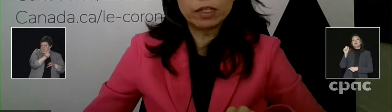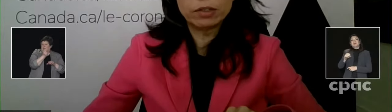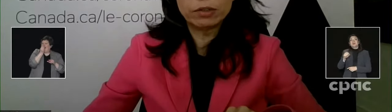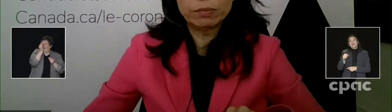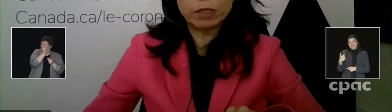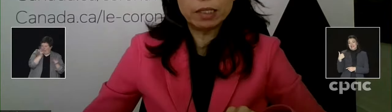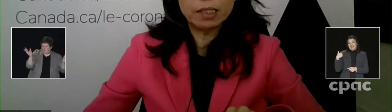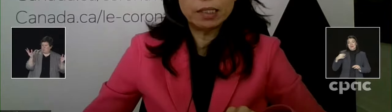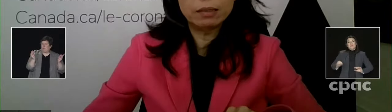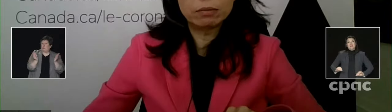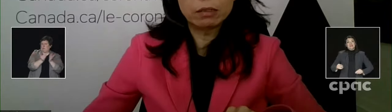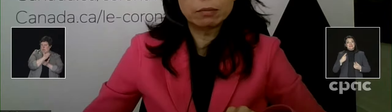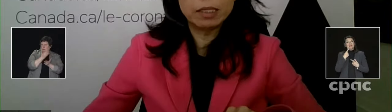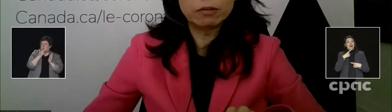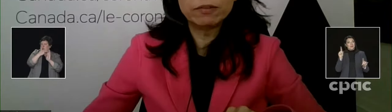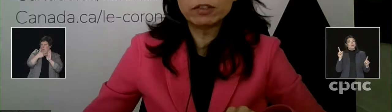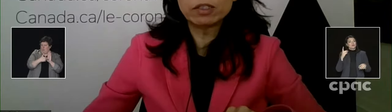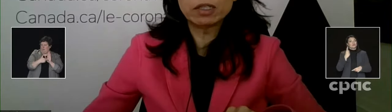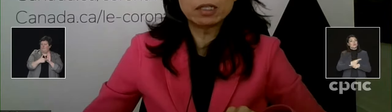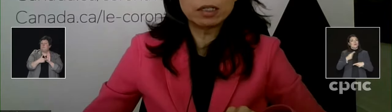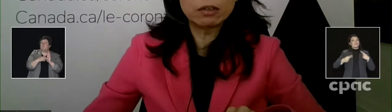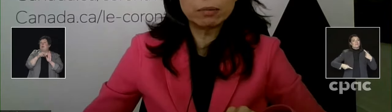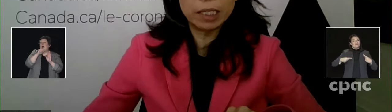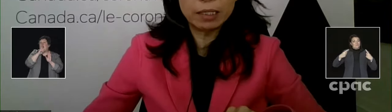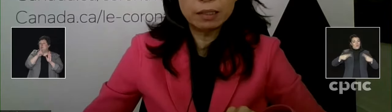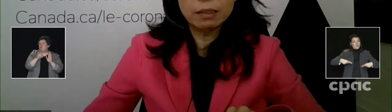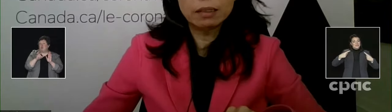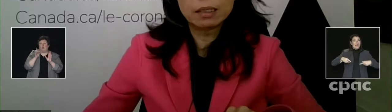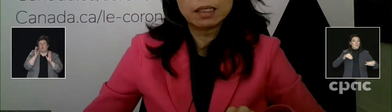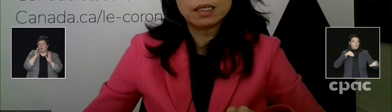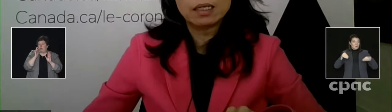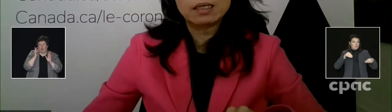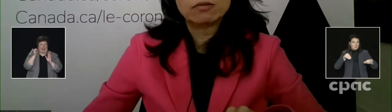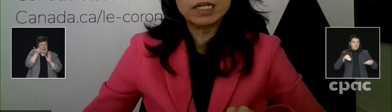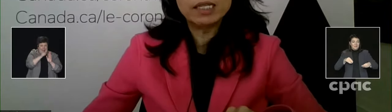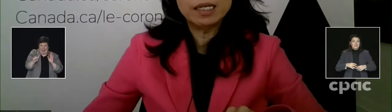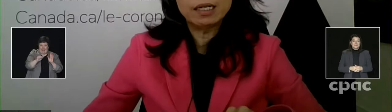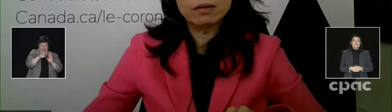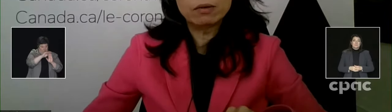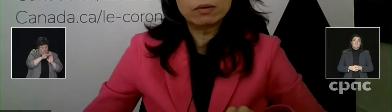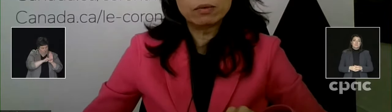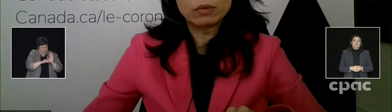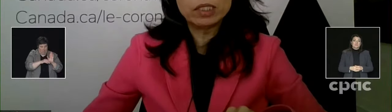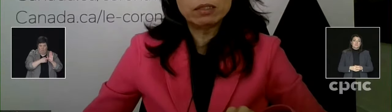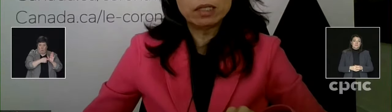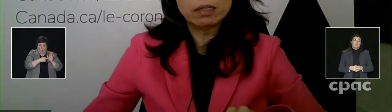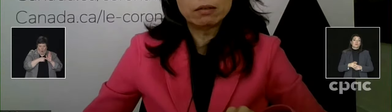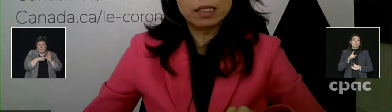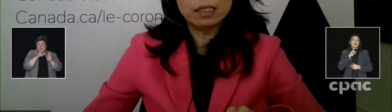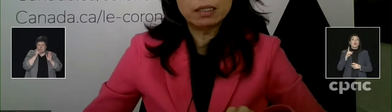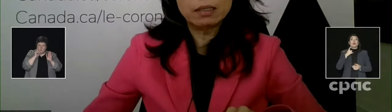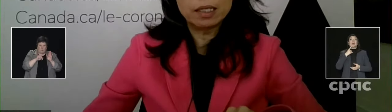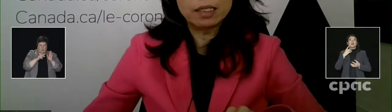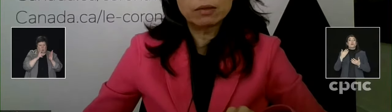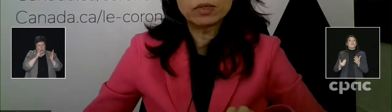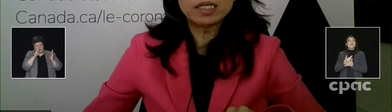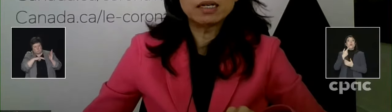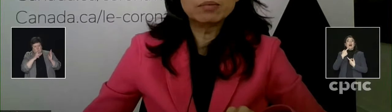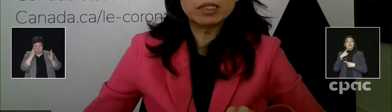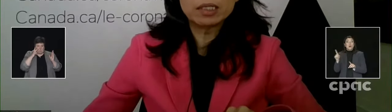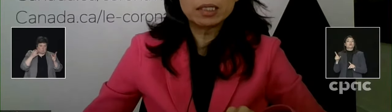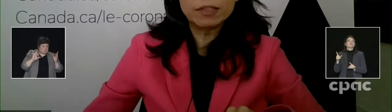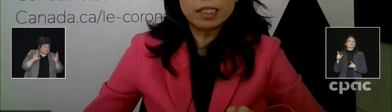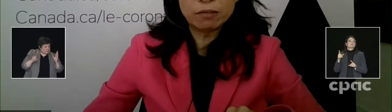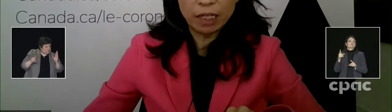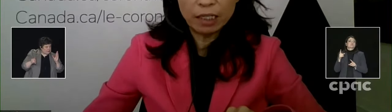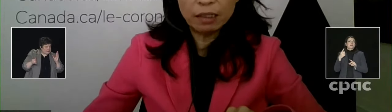sure all of those policies will be reviewed on an ongoing basis. Right now, what we do know is that there's quite